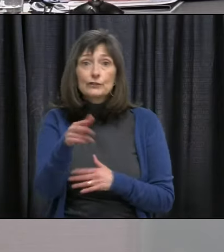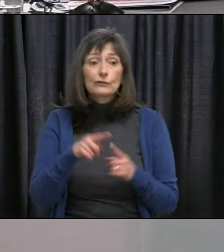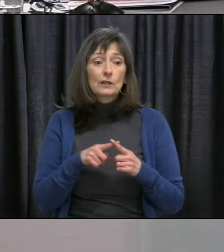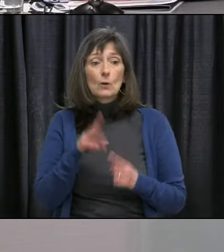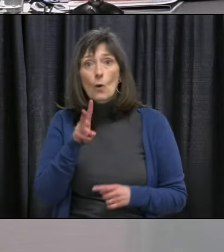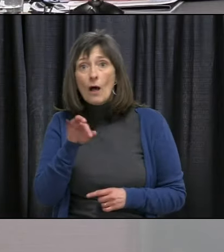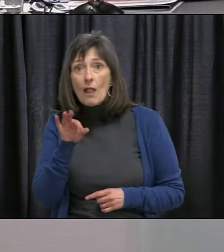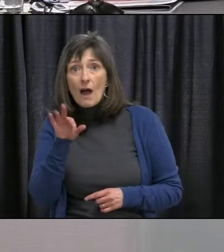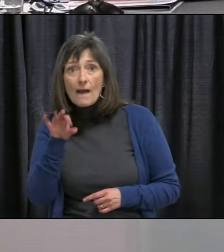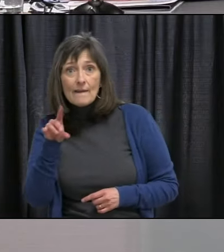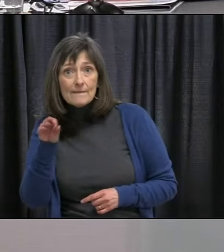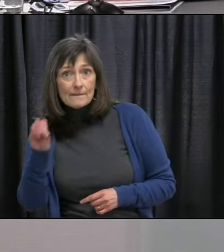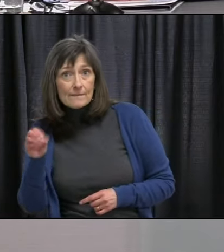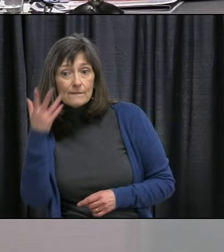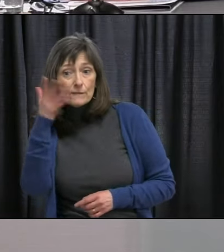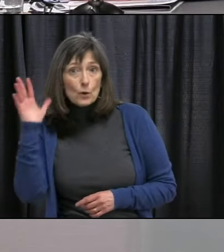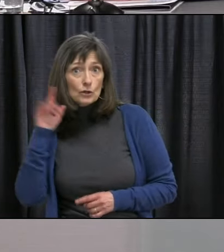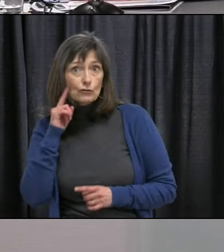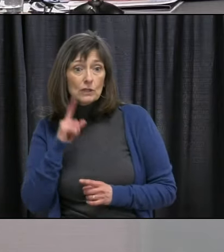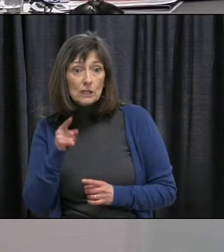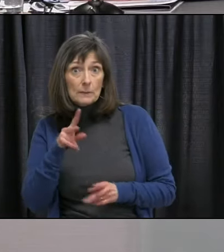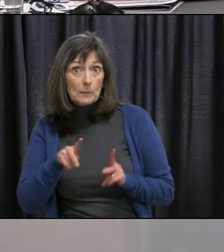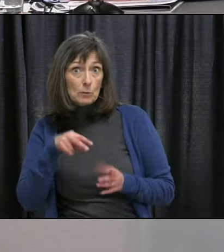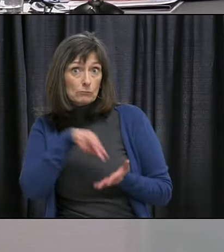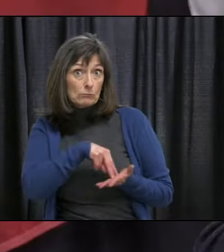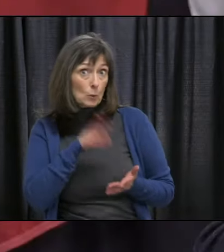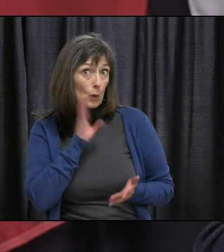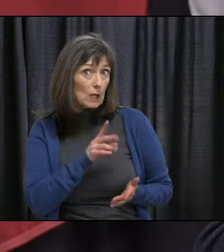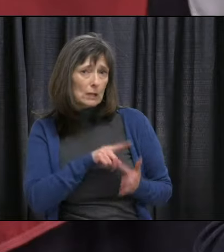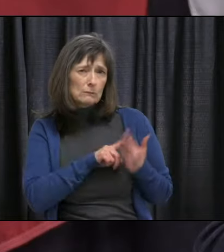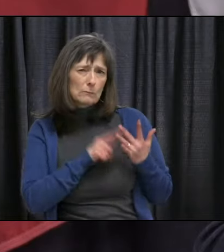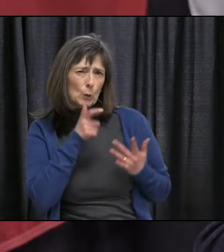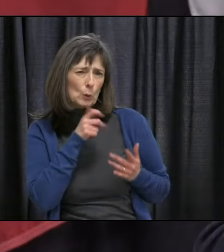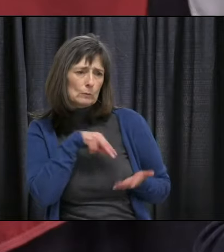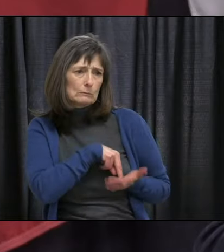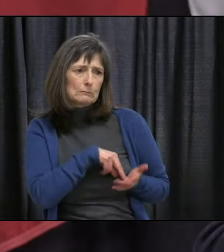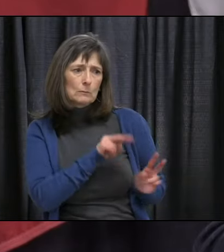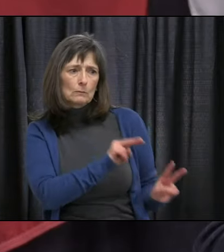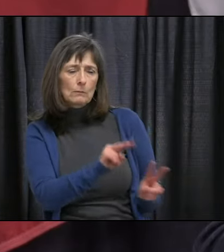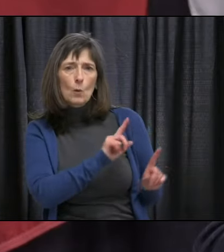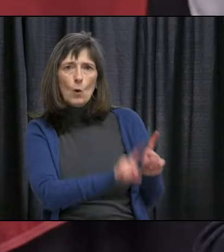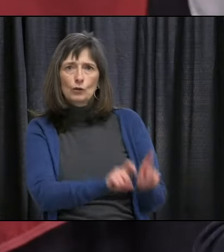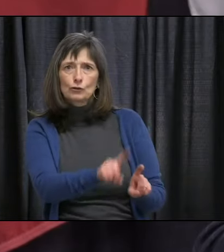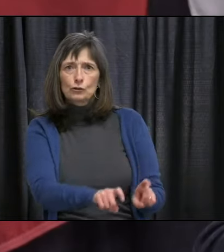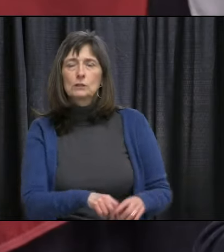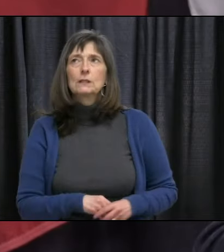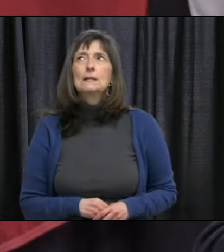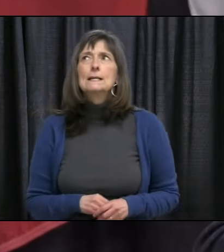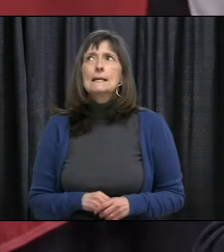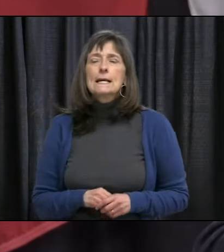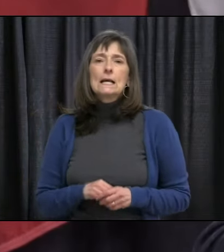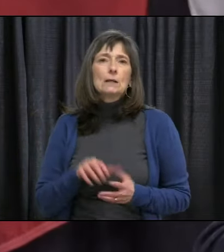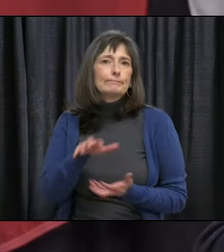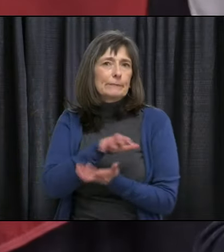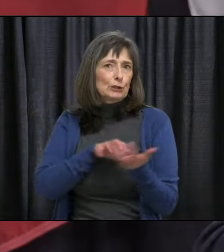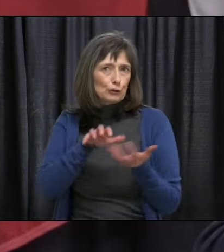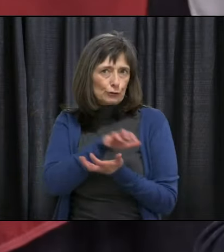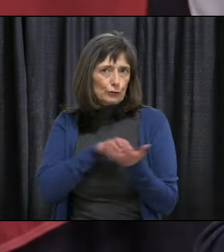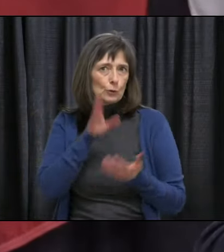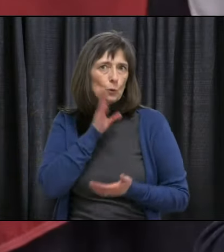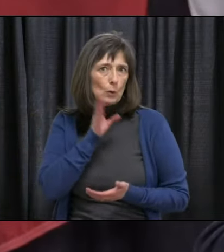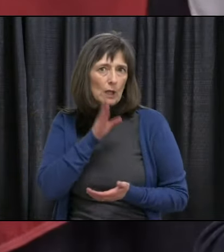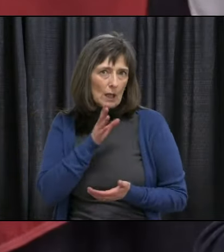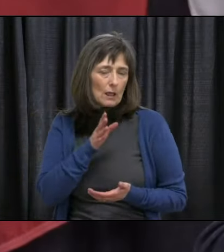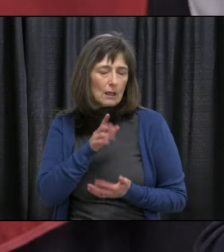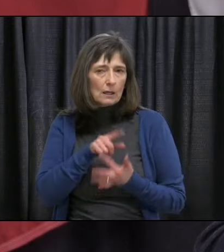and Forestry, as some other provinces are doing? Yeah, there's a combination, and sometimes it's determined about where the point of